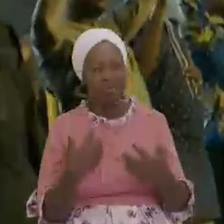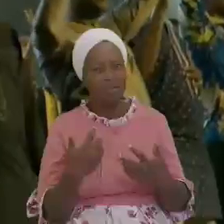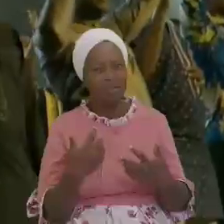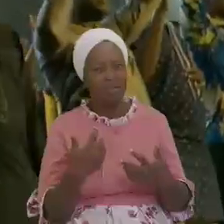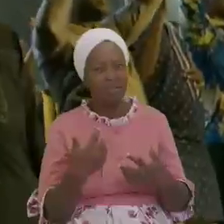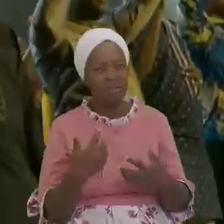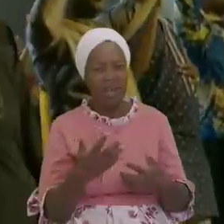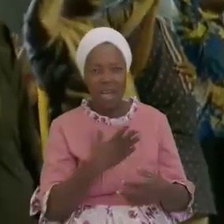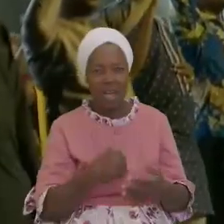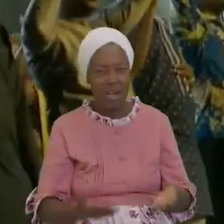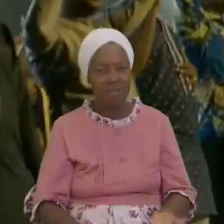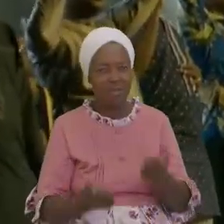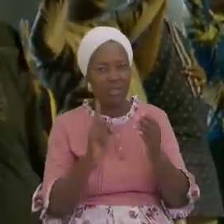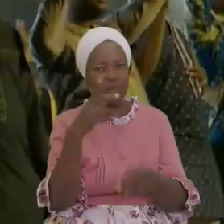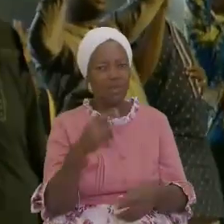and raise up the other hand.